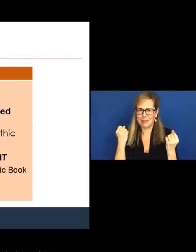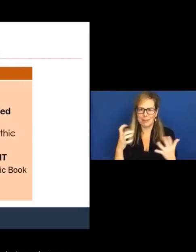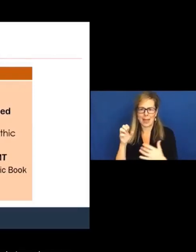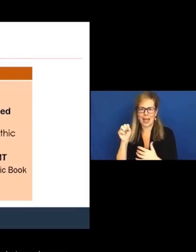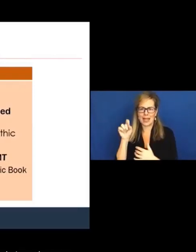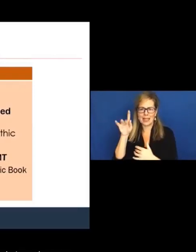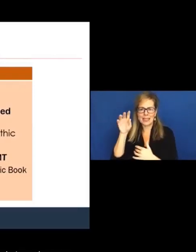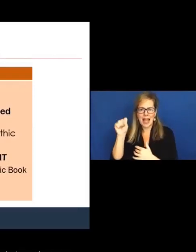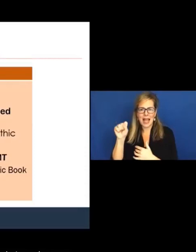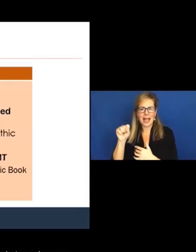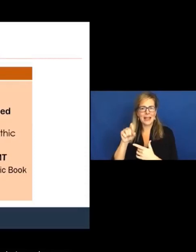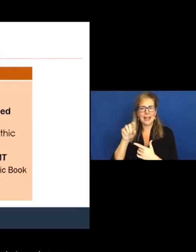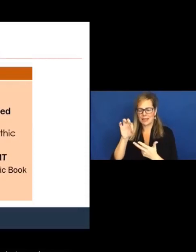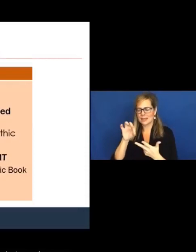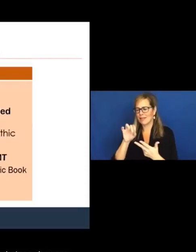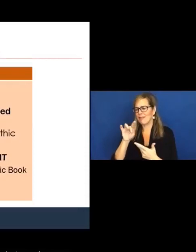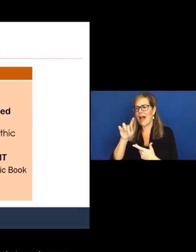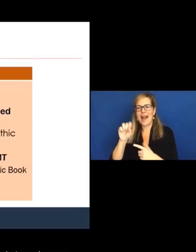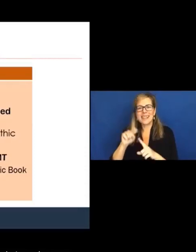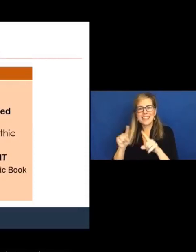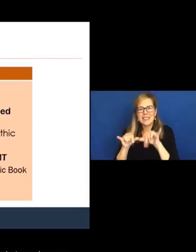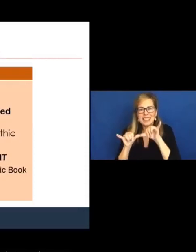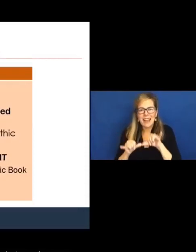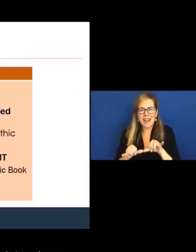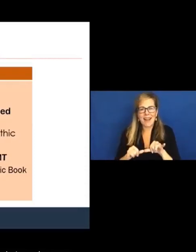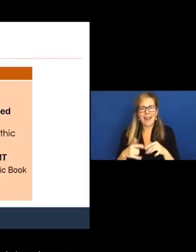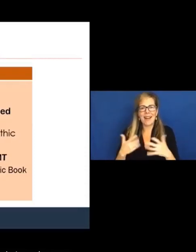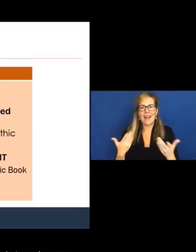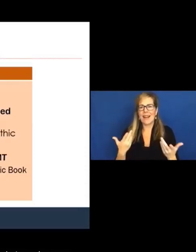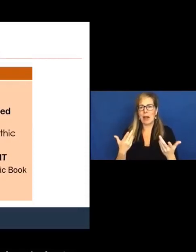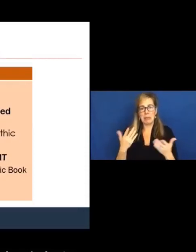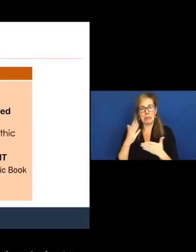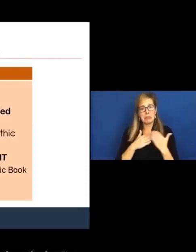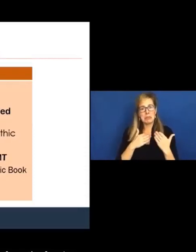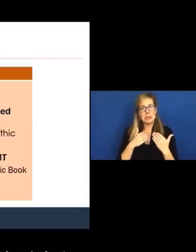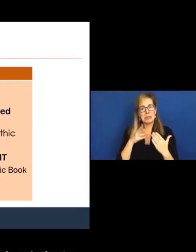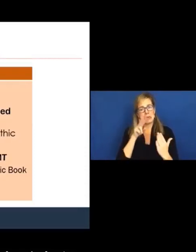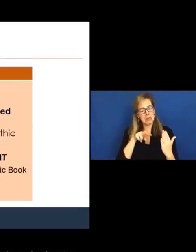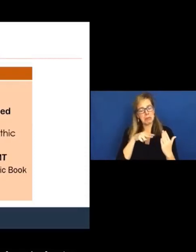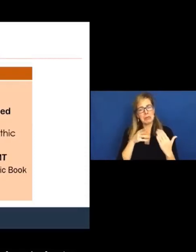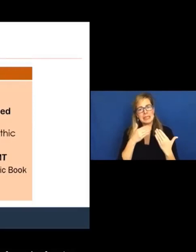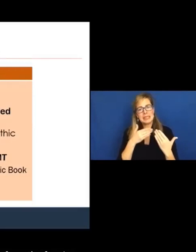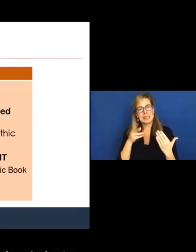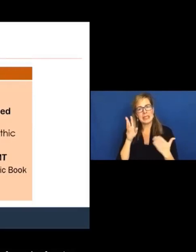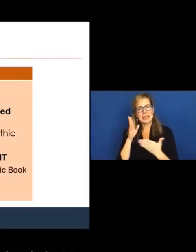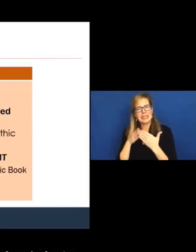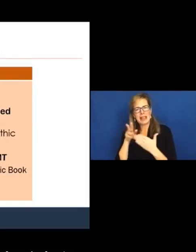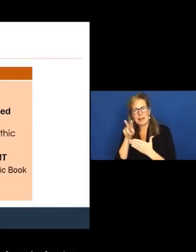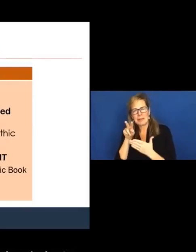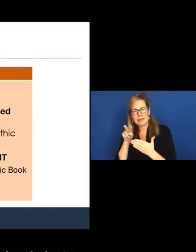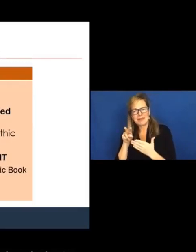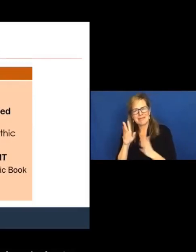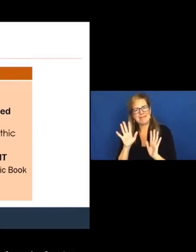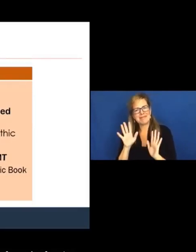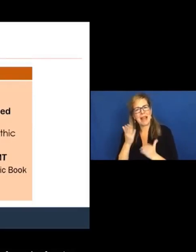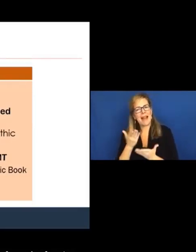and sizes that are available, and some are easier to read than others. I suggest steering away from the fancy